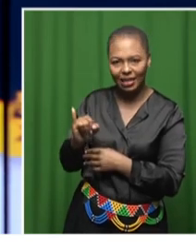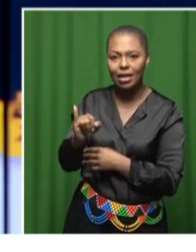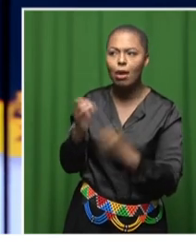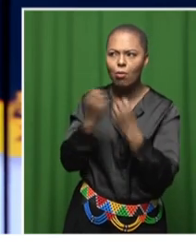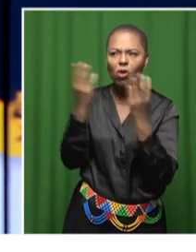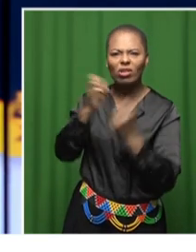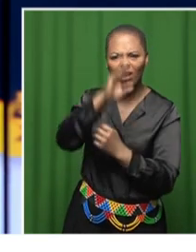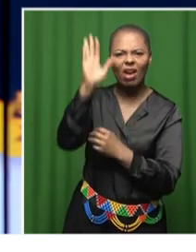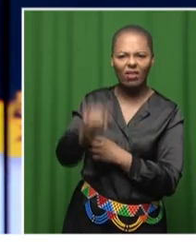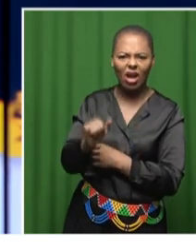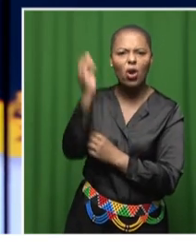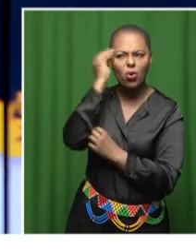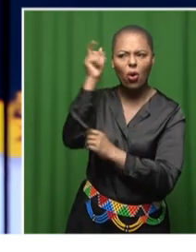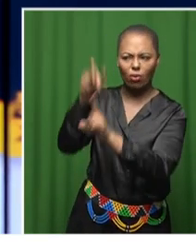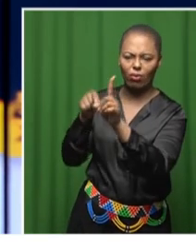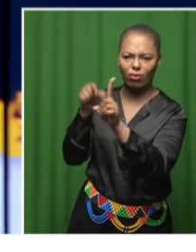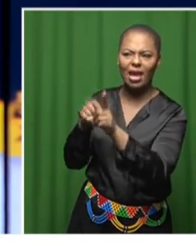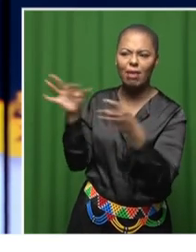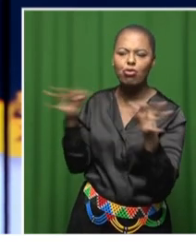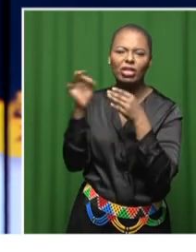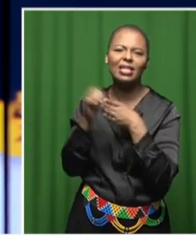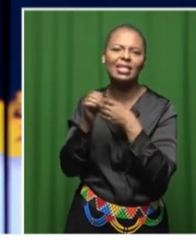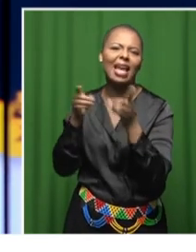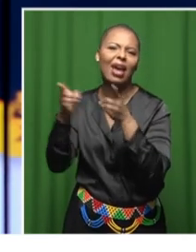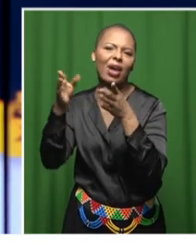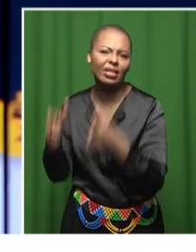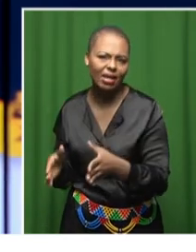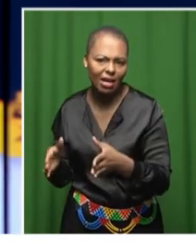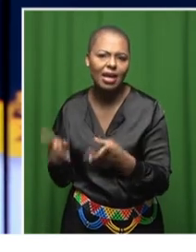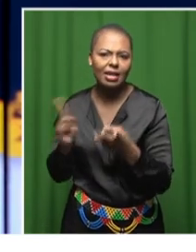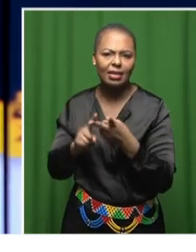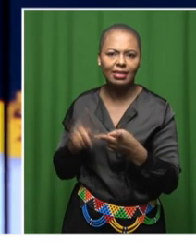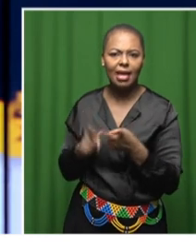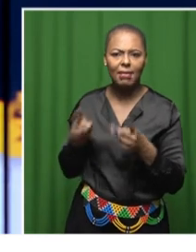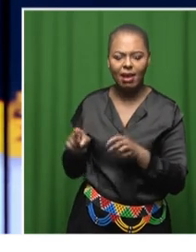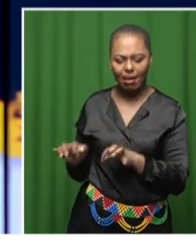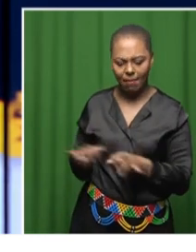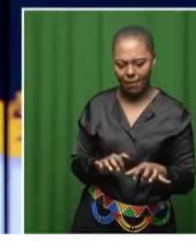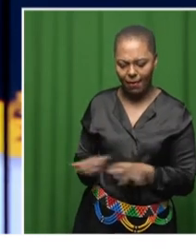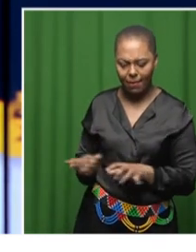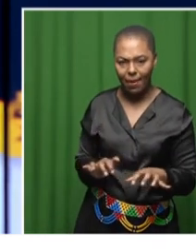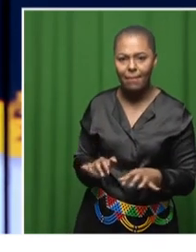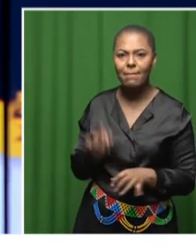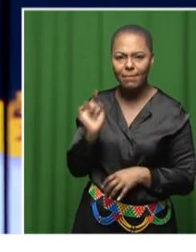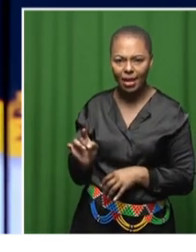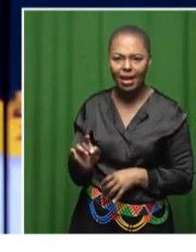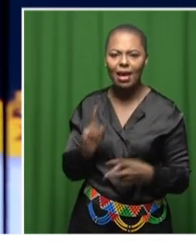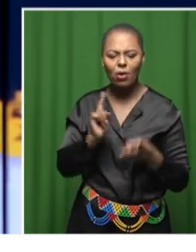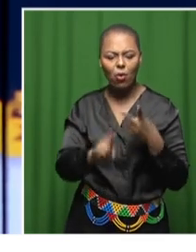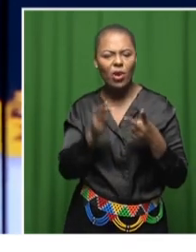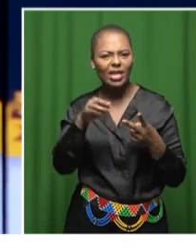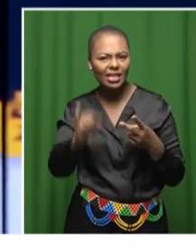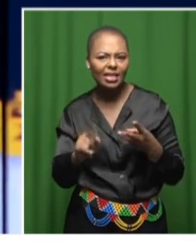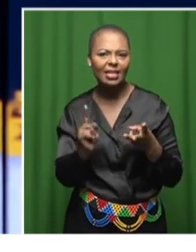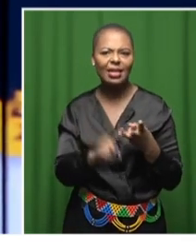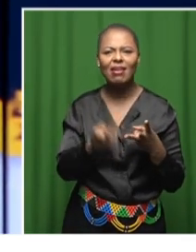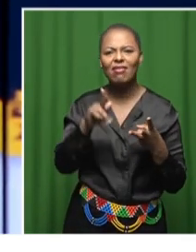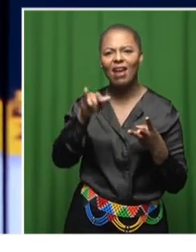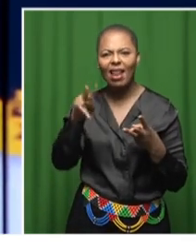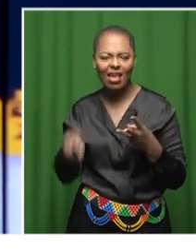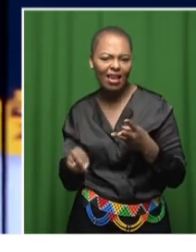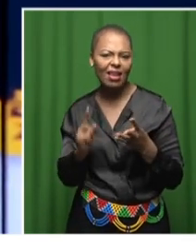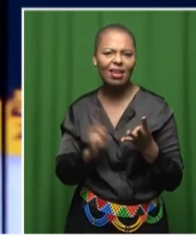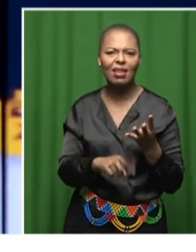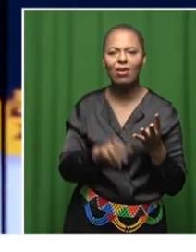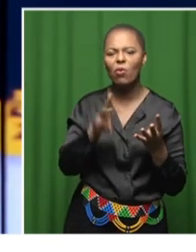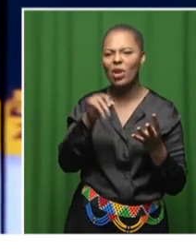know. He's the music director and he's on the keyboards, but we have wind, brass, percussion, violin on this. So